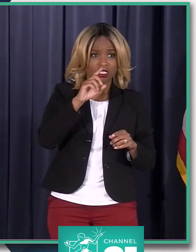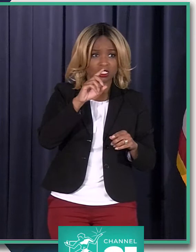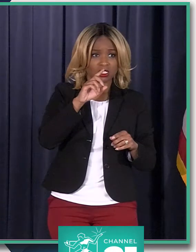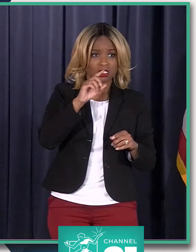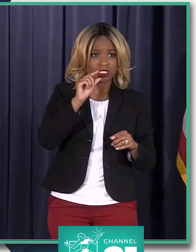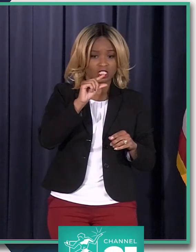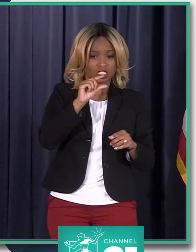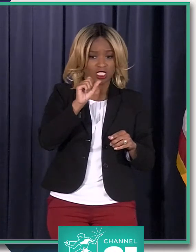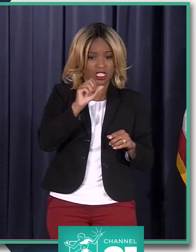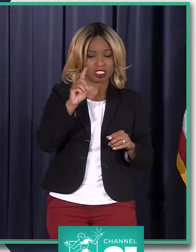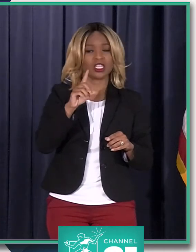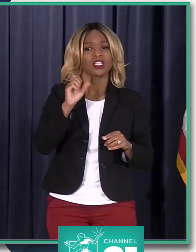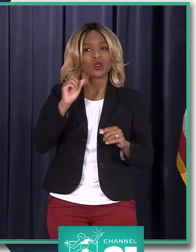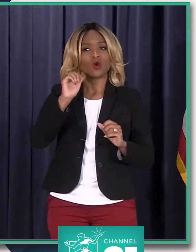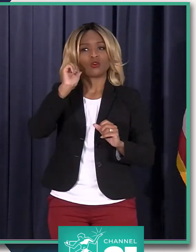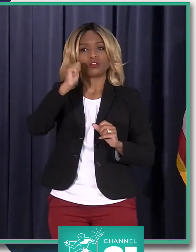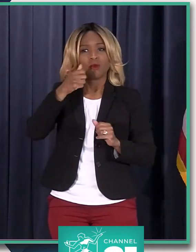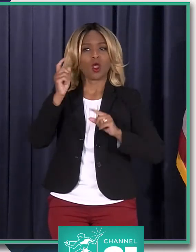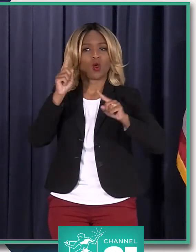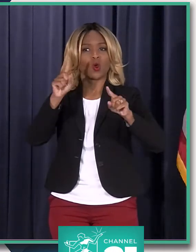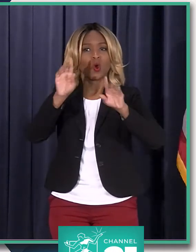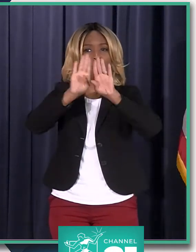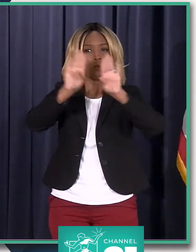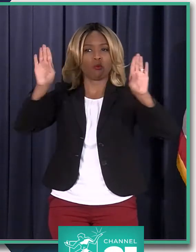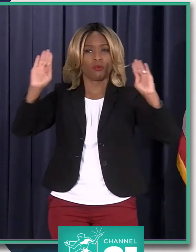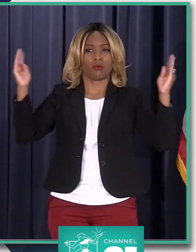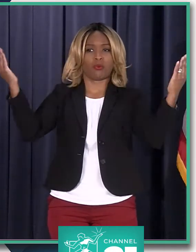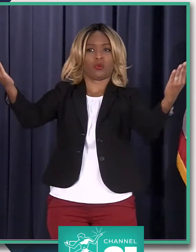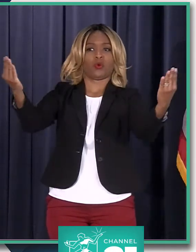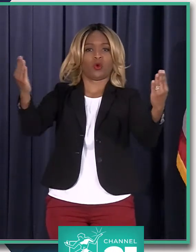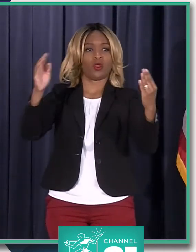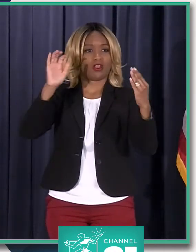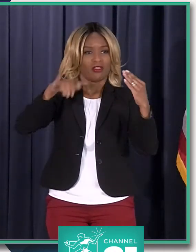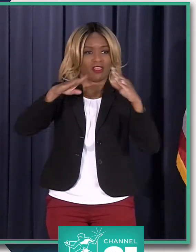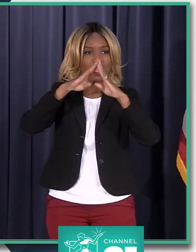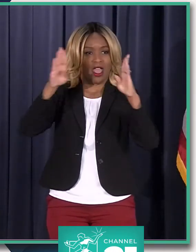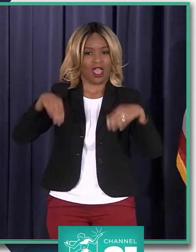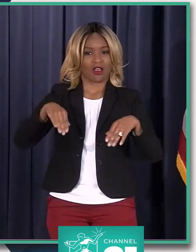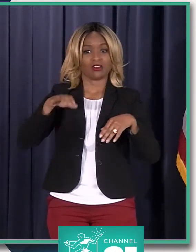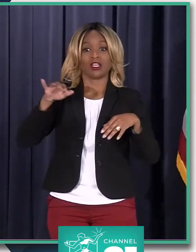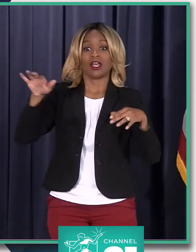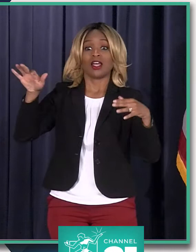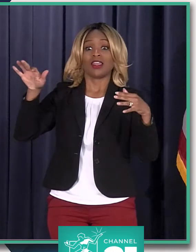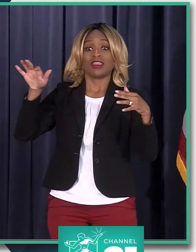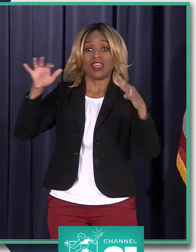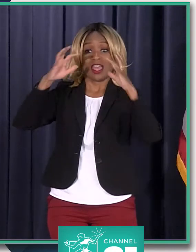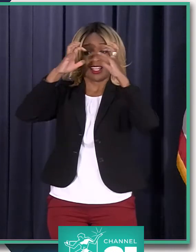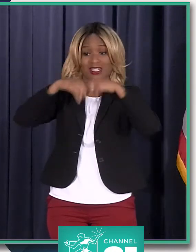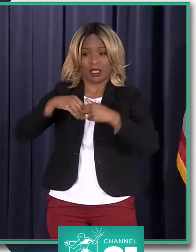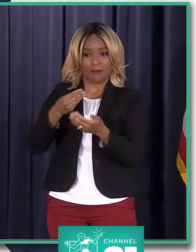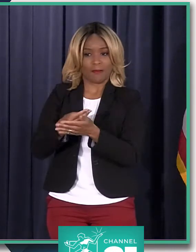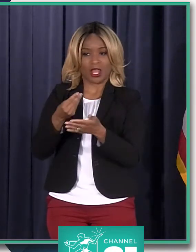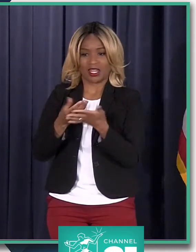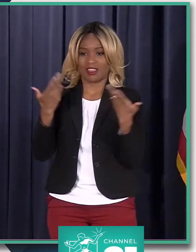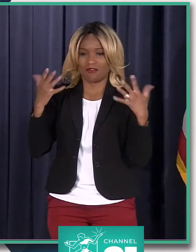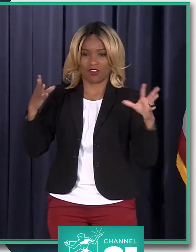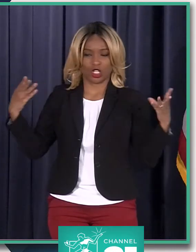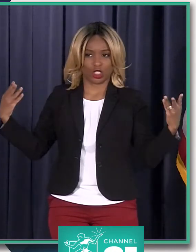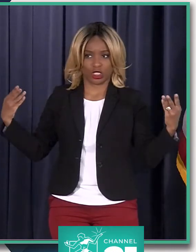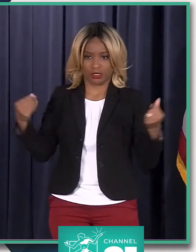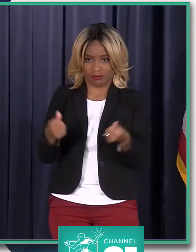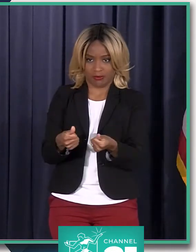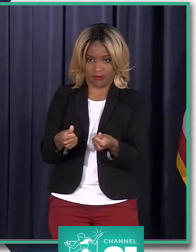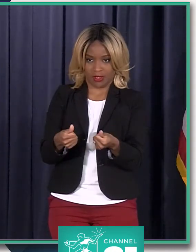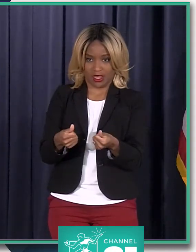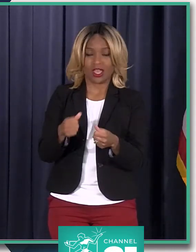Okay, so let's get out tomorrow and board up that house, so we can at least get it boarded. The demolition money has been spent. So if we